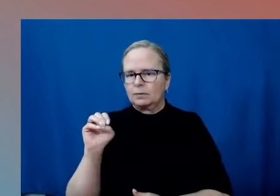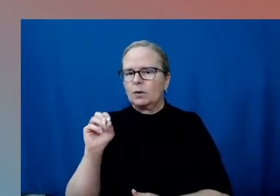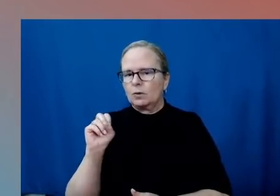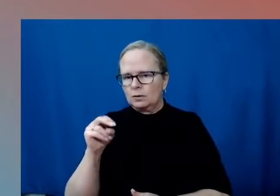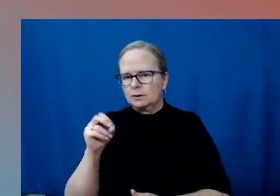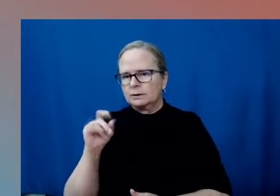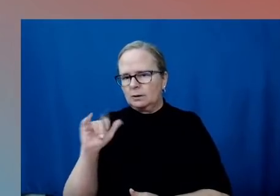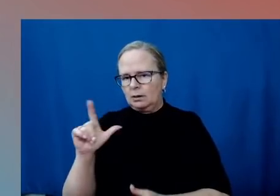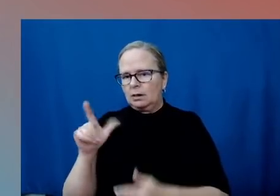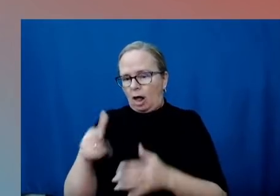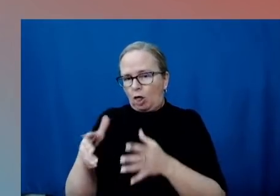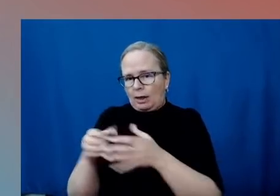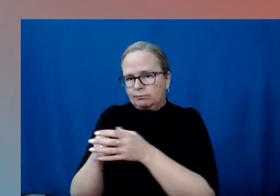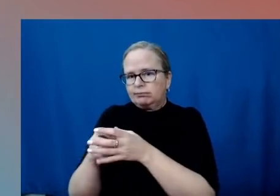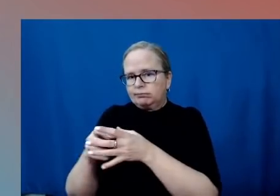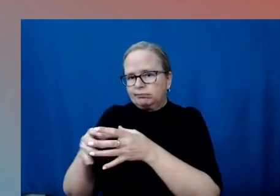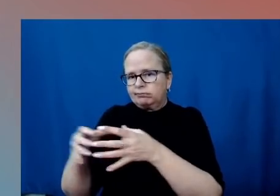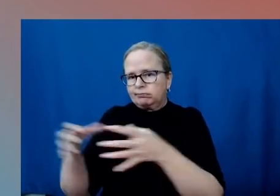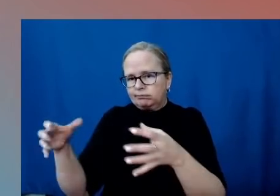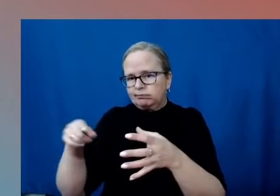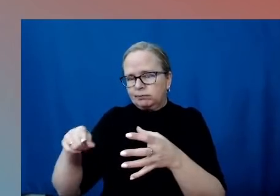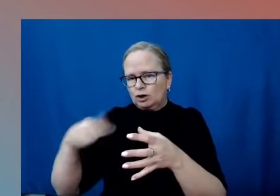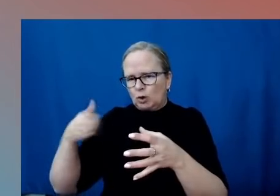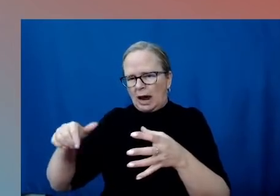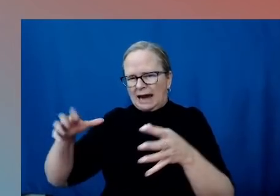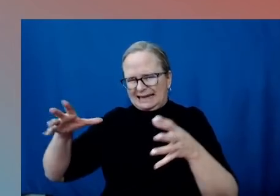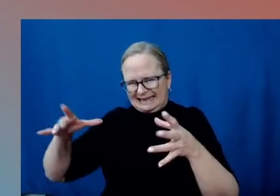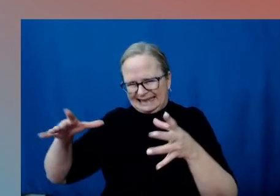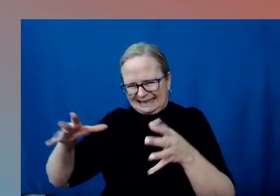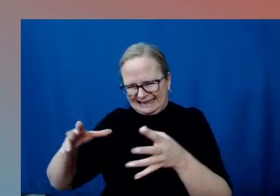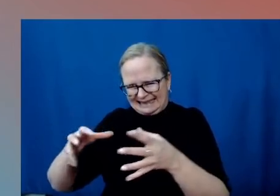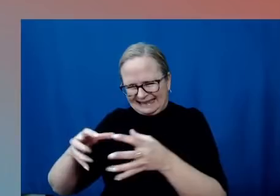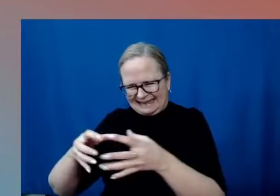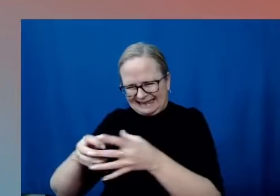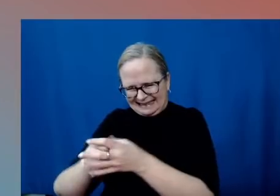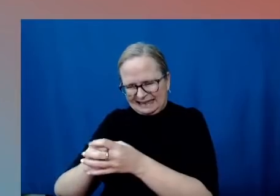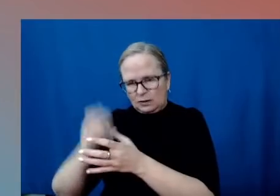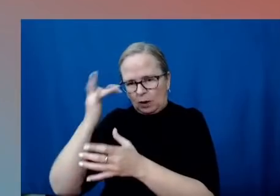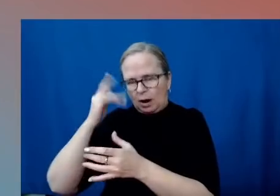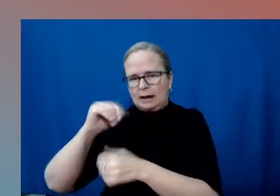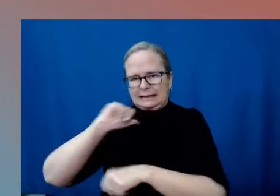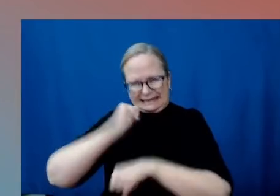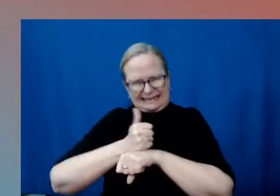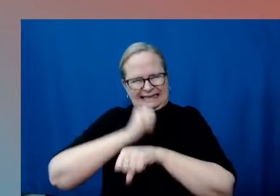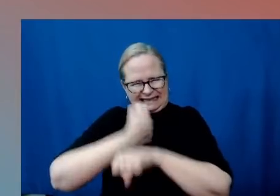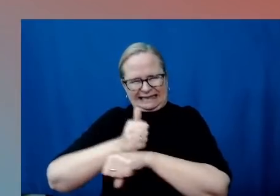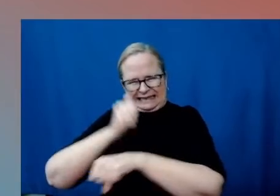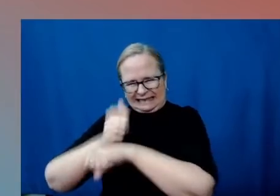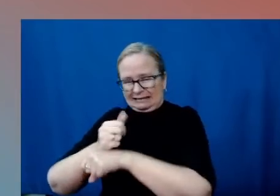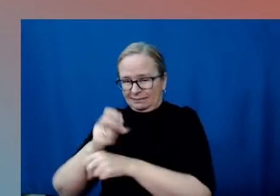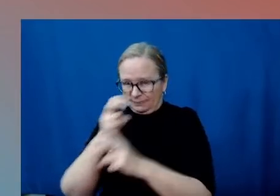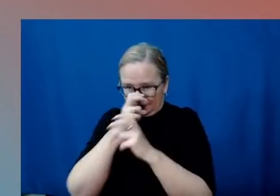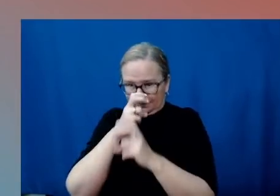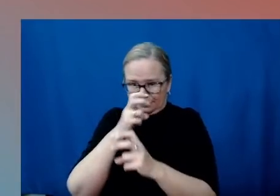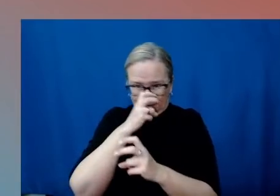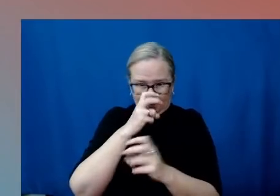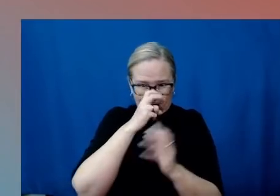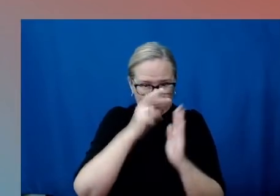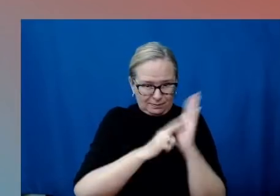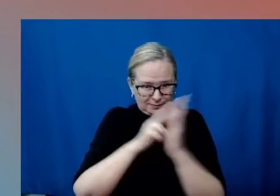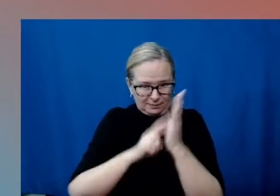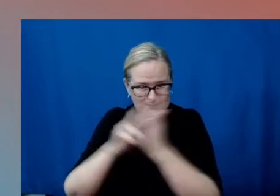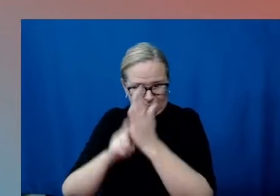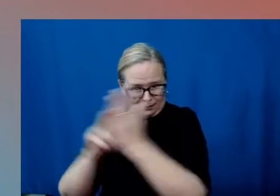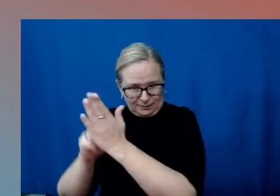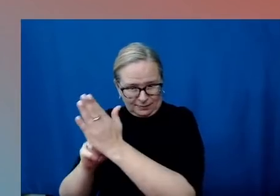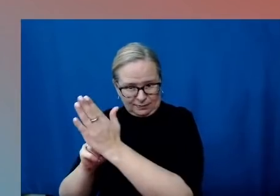health measures. So anytime we put stronger public health measures, the wave went down. But then we opened